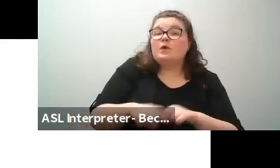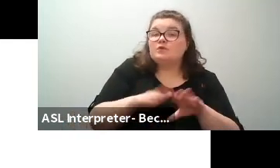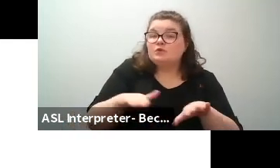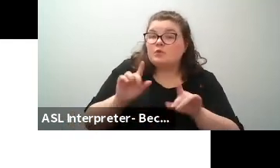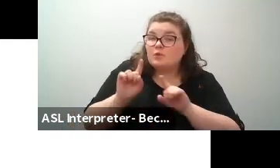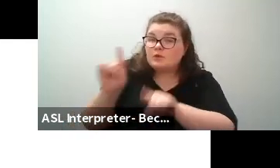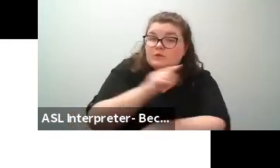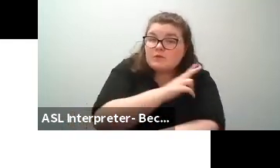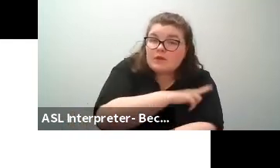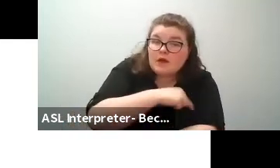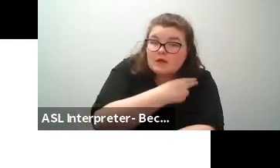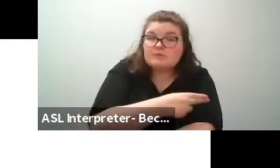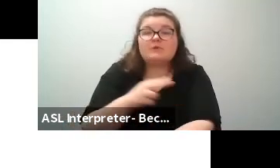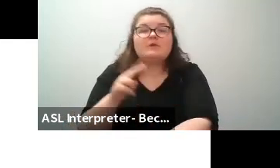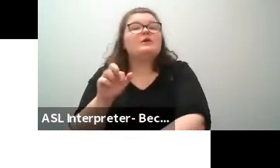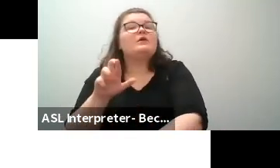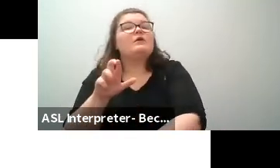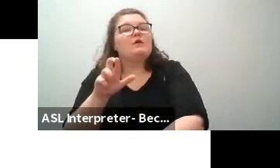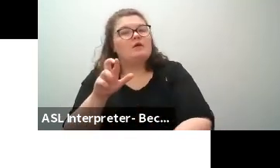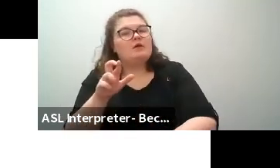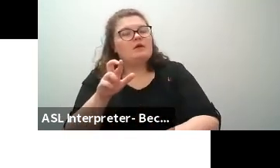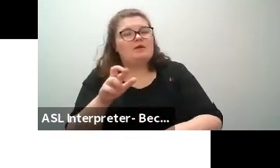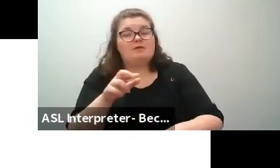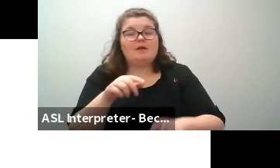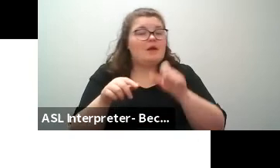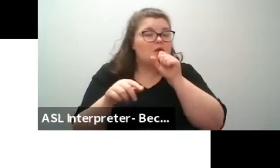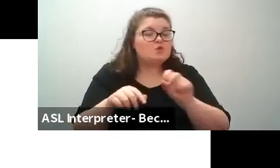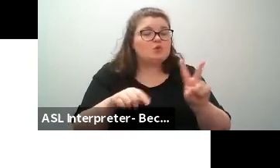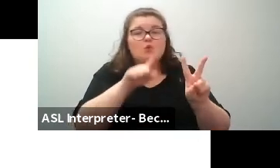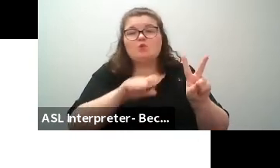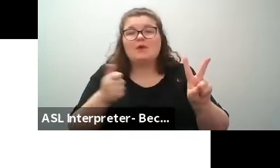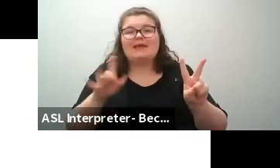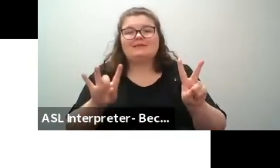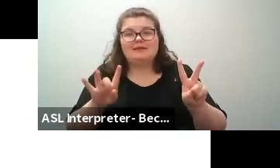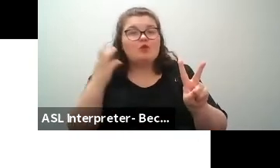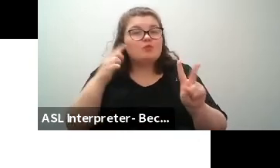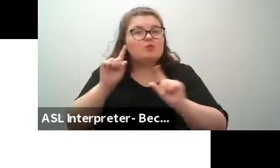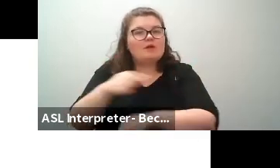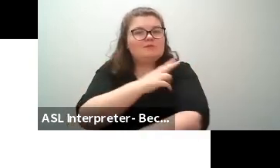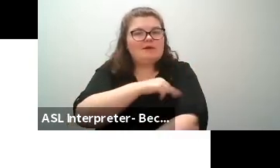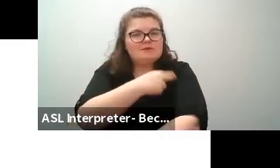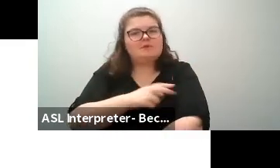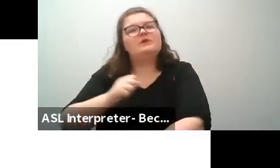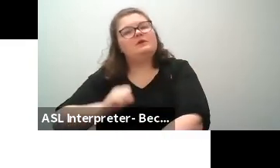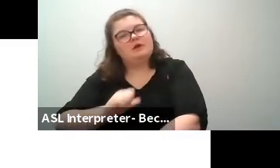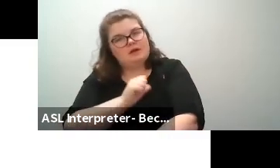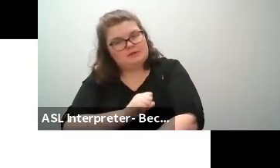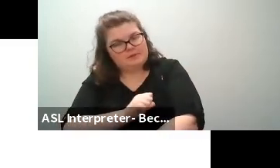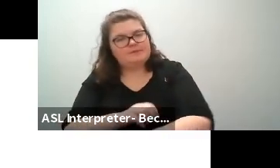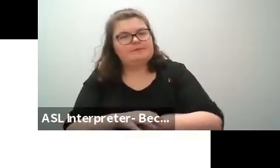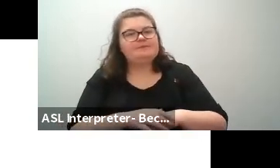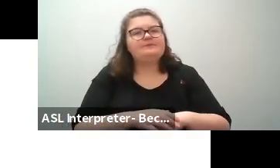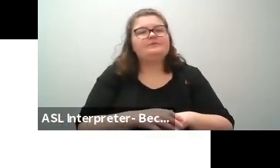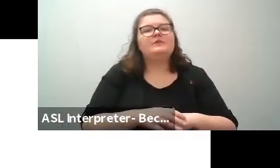hospitalized for an asthma exacerbation, and they were aged 2 to 18 years of age. The health literacy focused